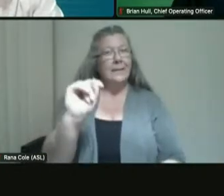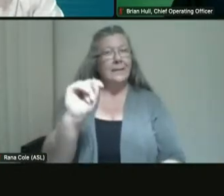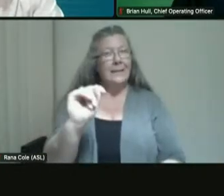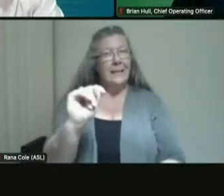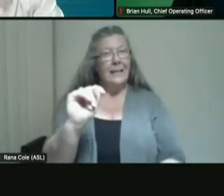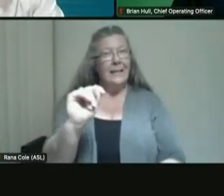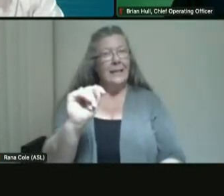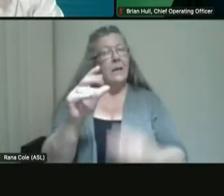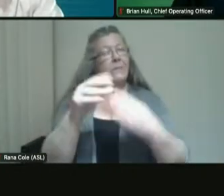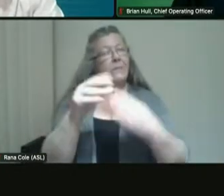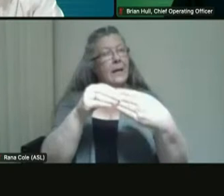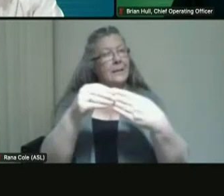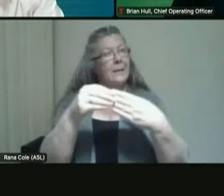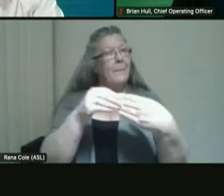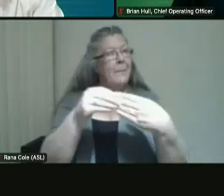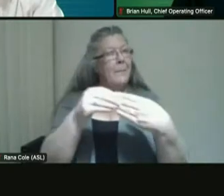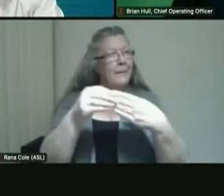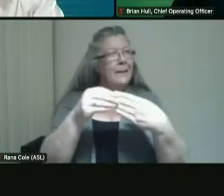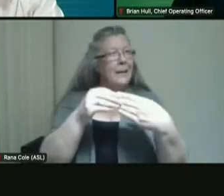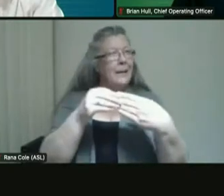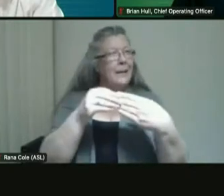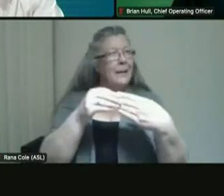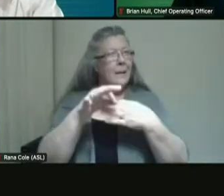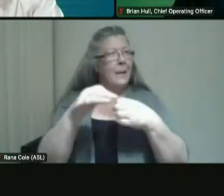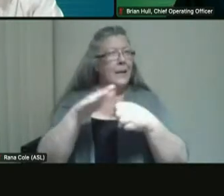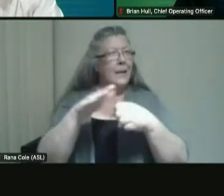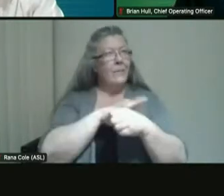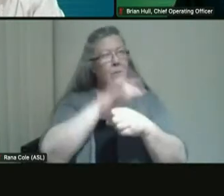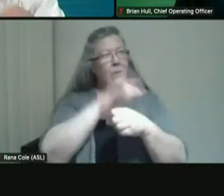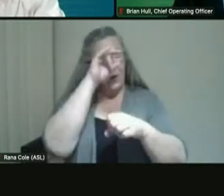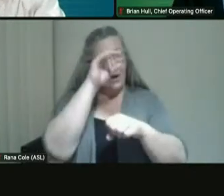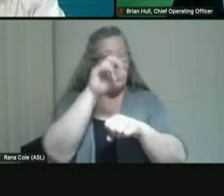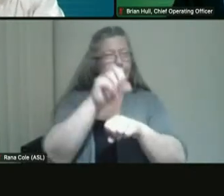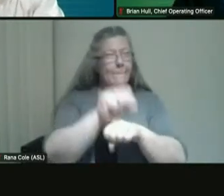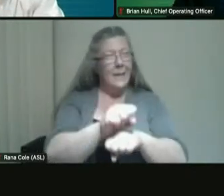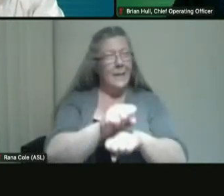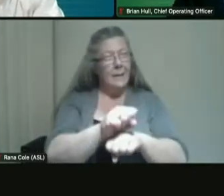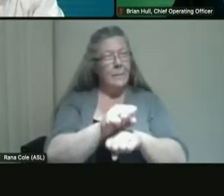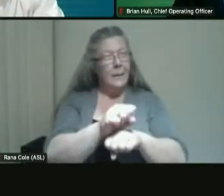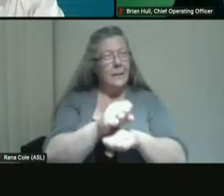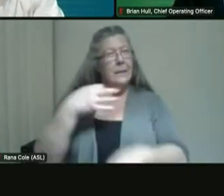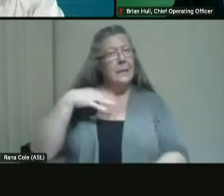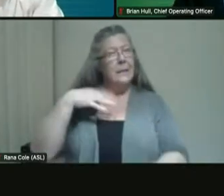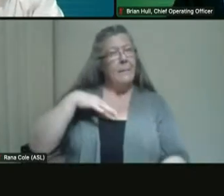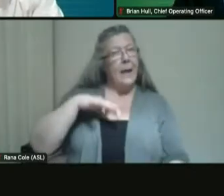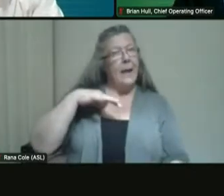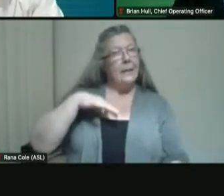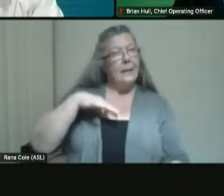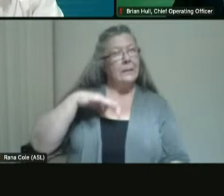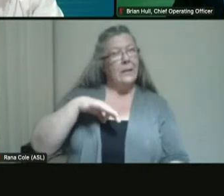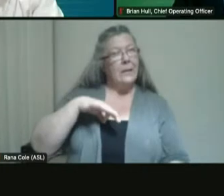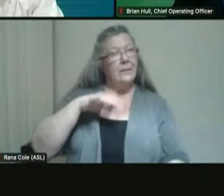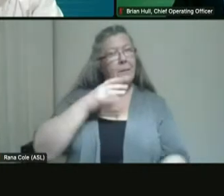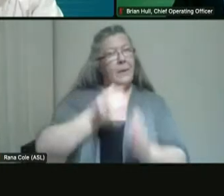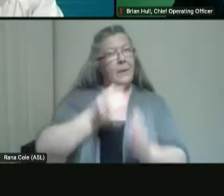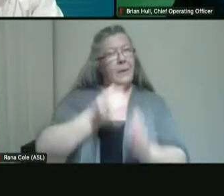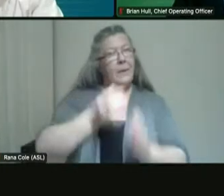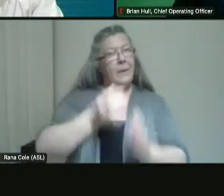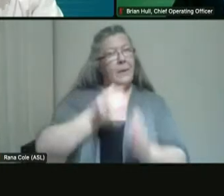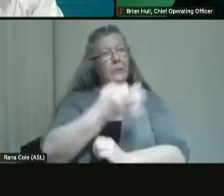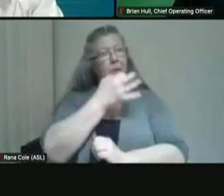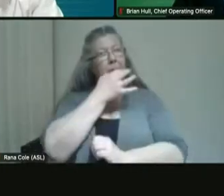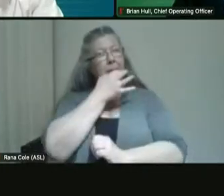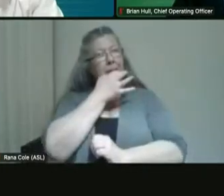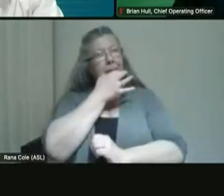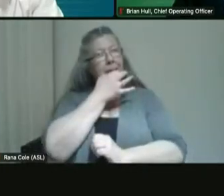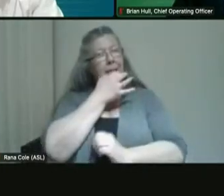of making a full commitment that still does allow us to take advantage of some expertise and skill that people want to give the school system